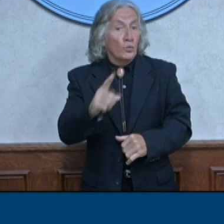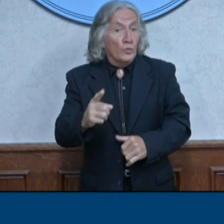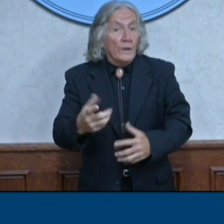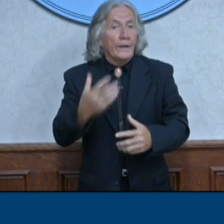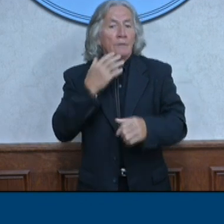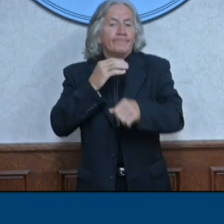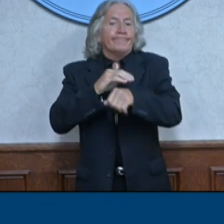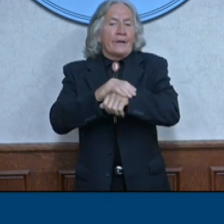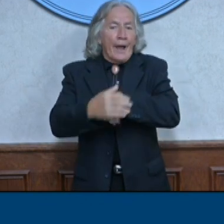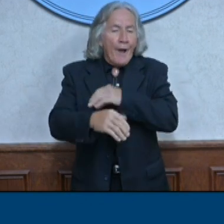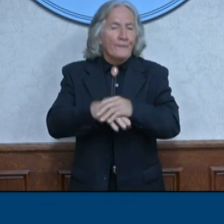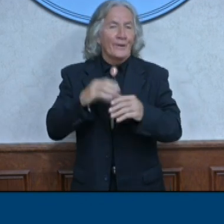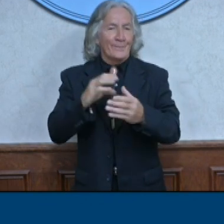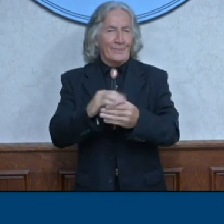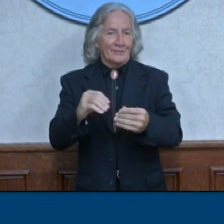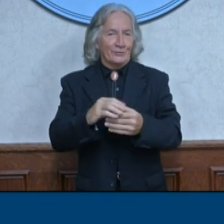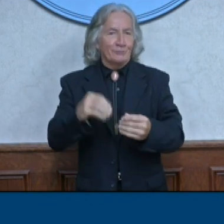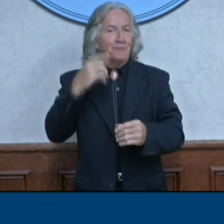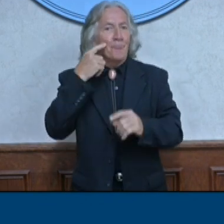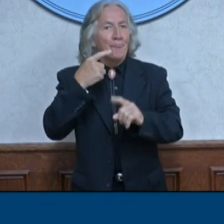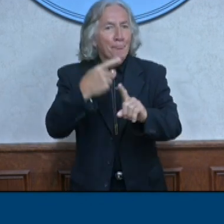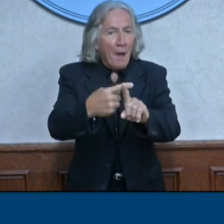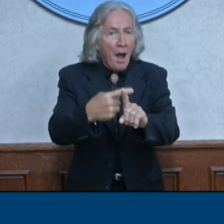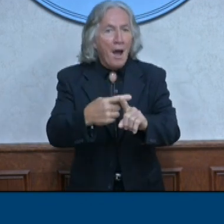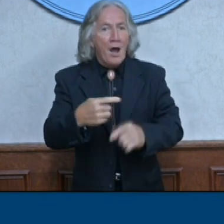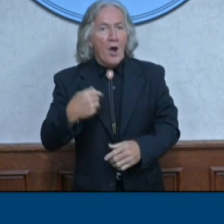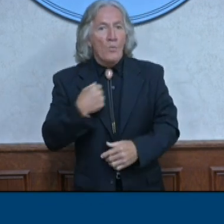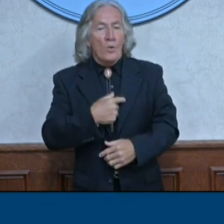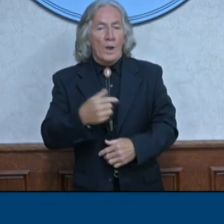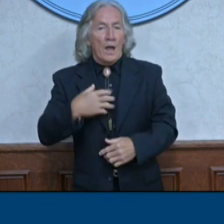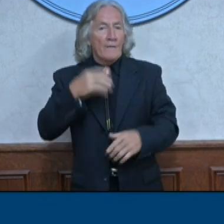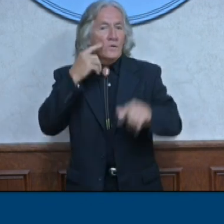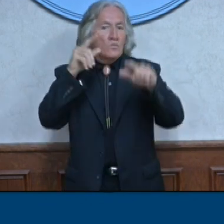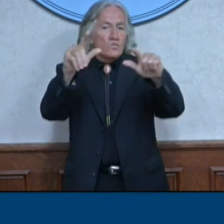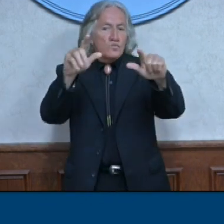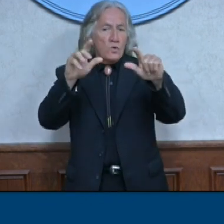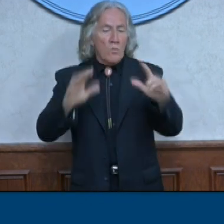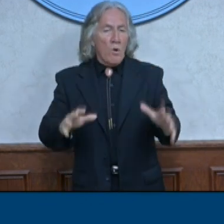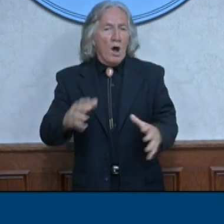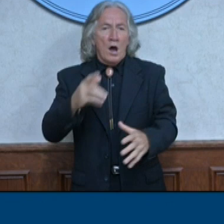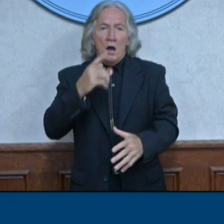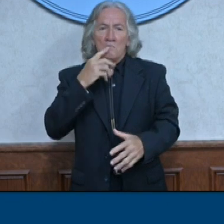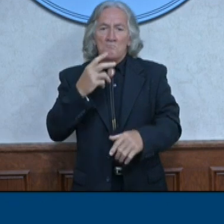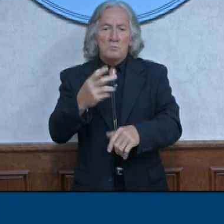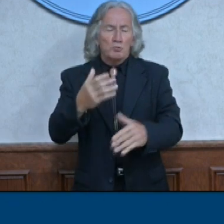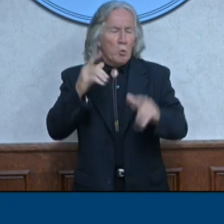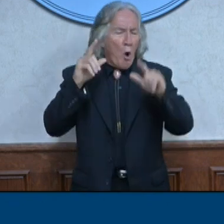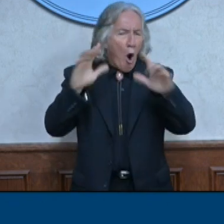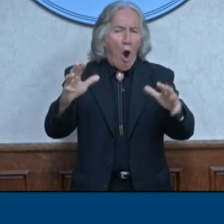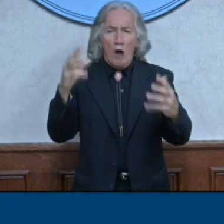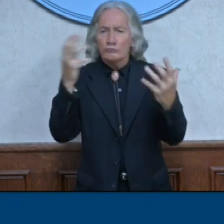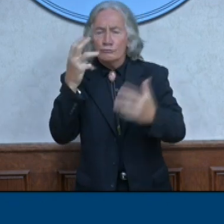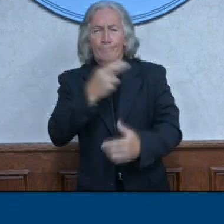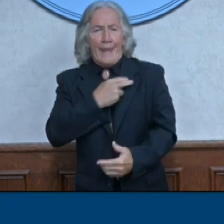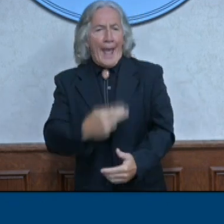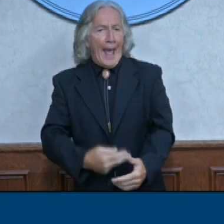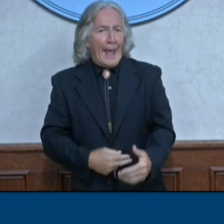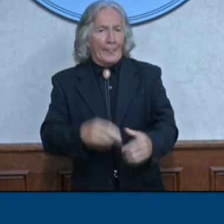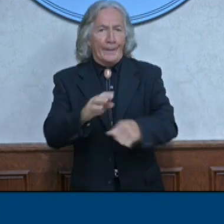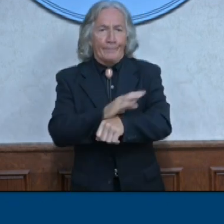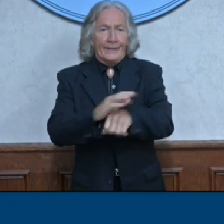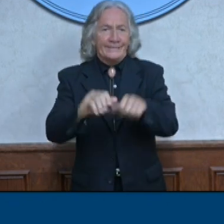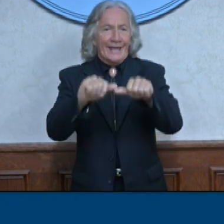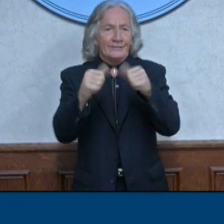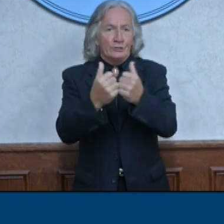really a comforting message in that we have an incredibly robust healthcare system in the state of Texas.